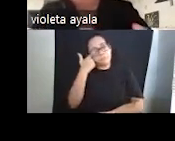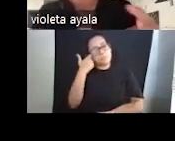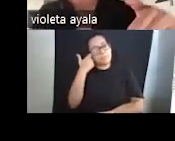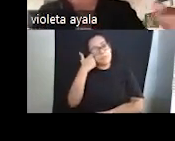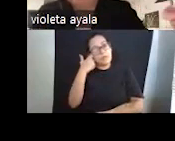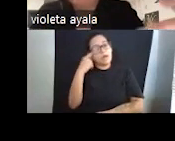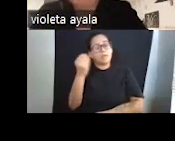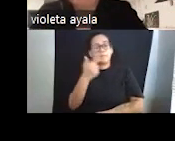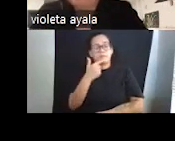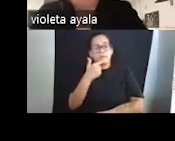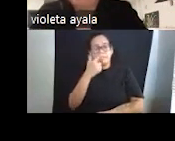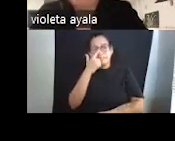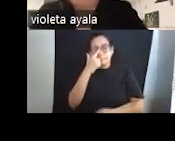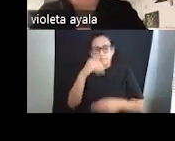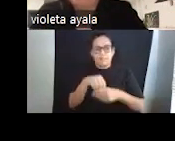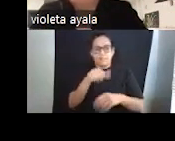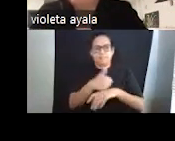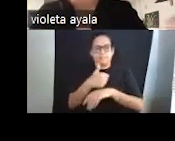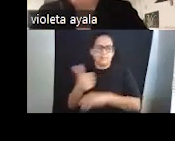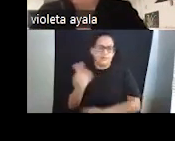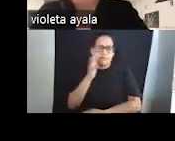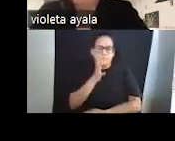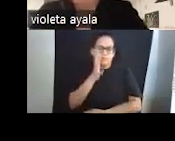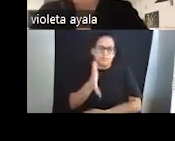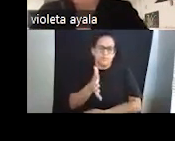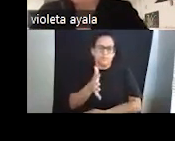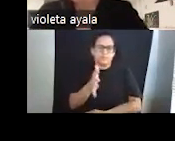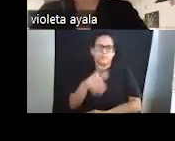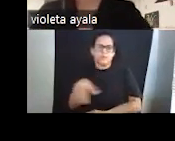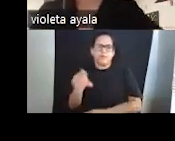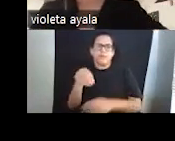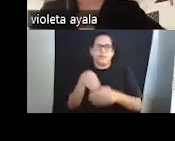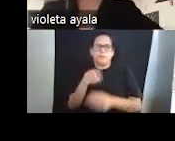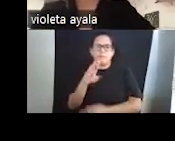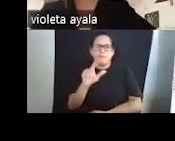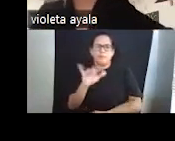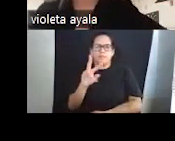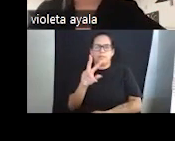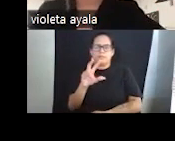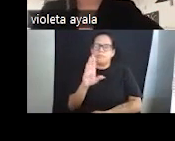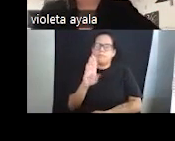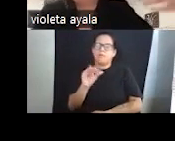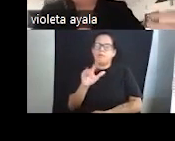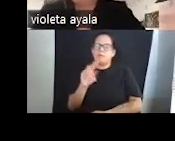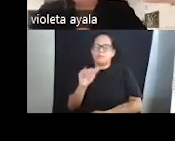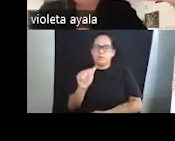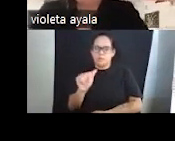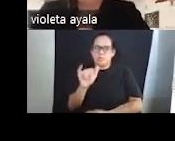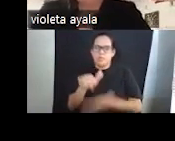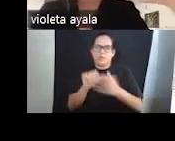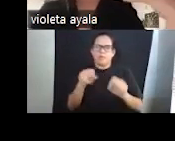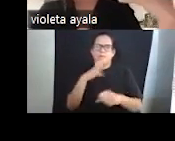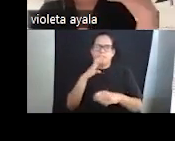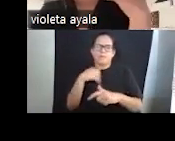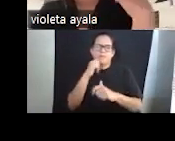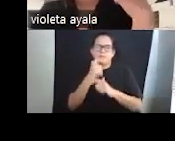this set of a grandmothers, everyone in Bolivia was saying, that could be my ancestor, that could be my ancestor. And